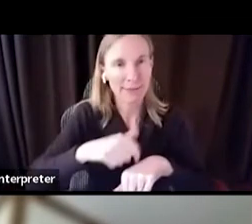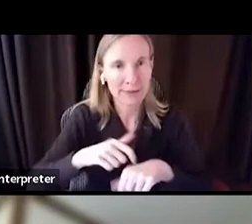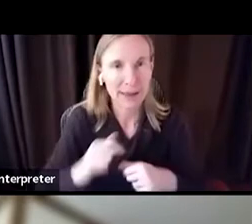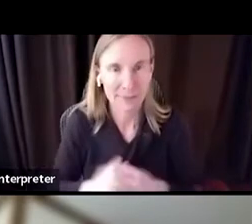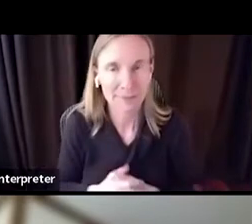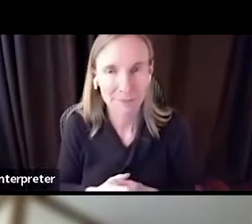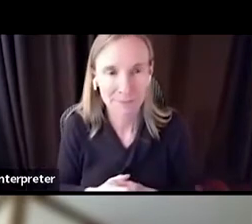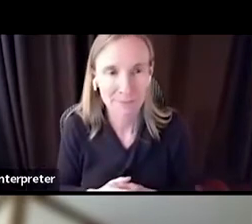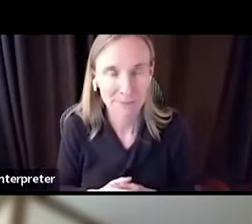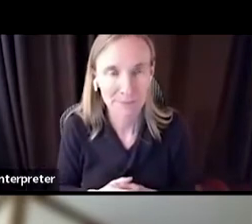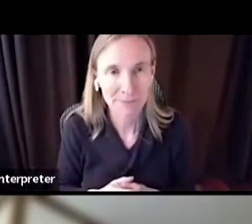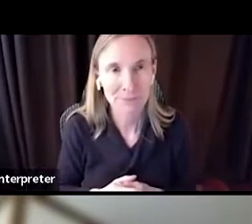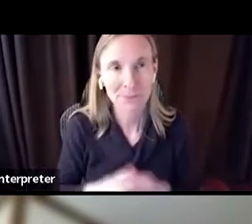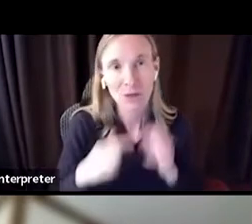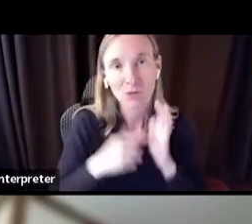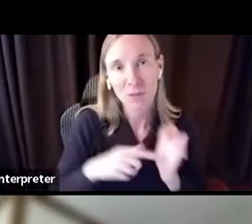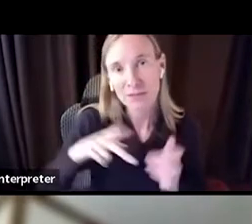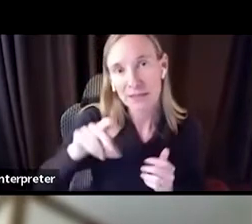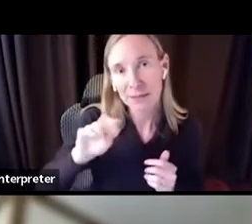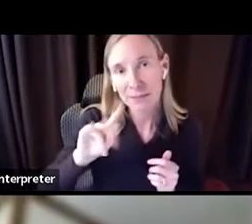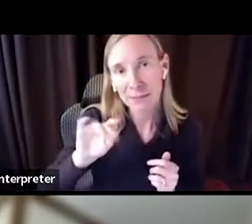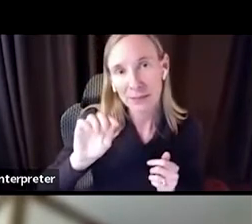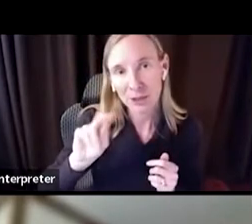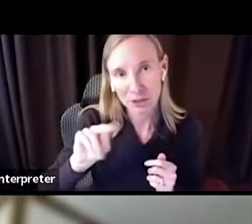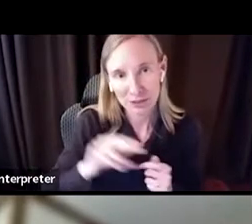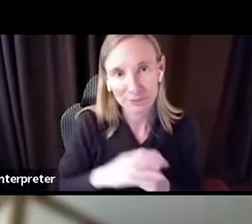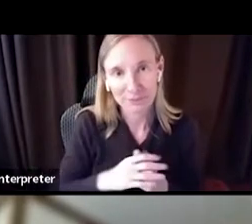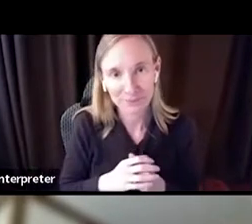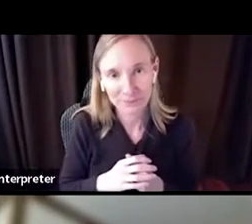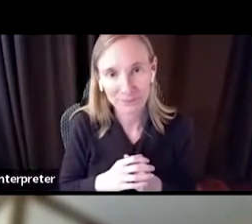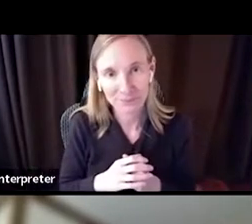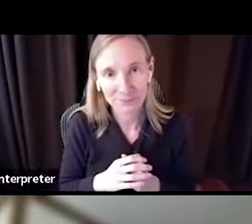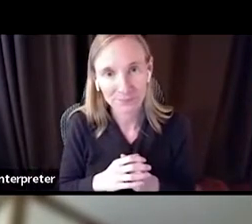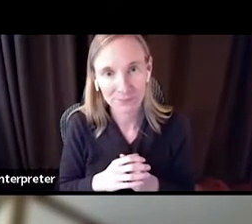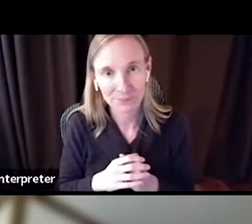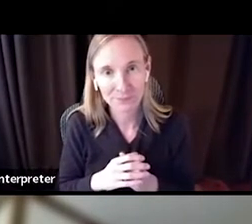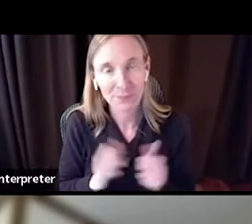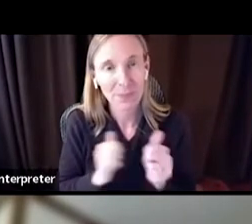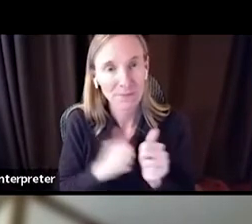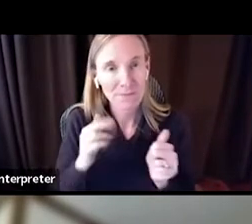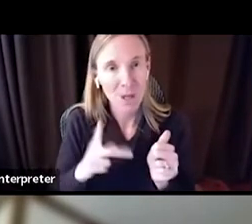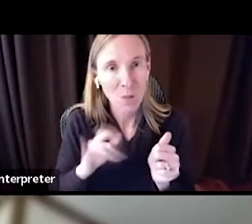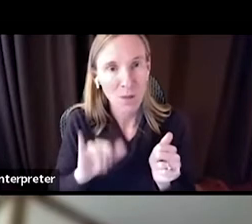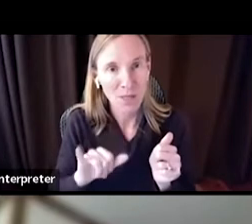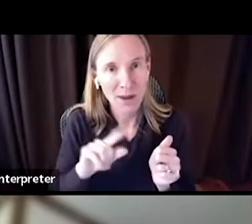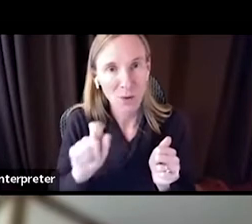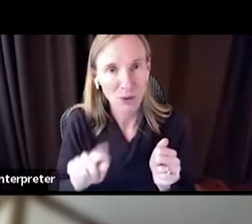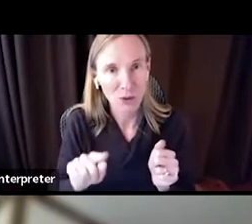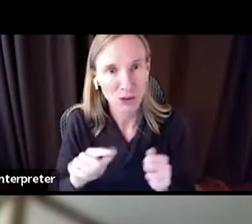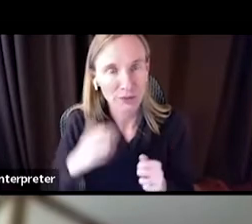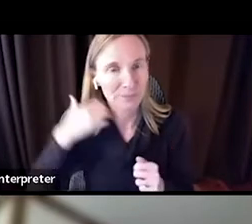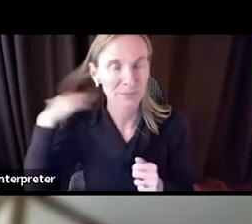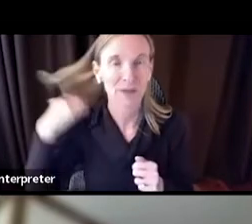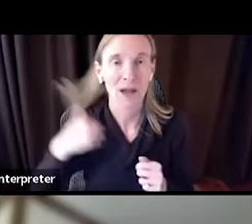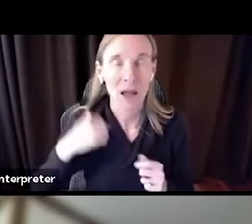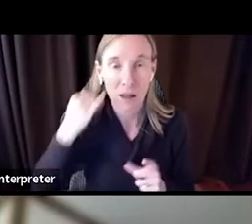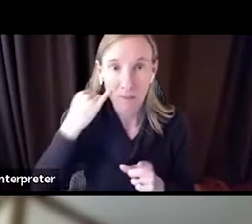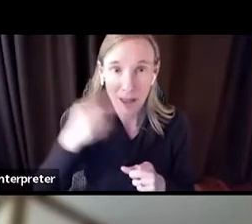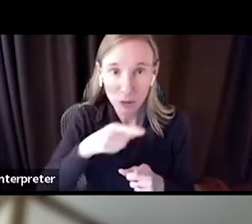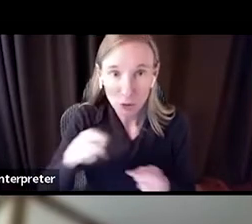Representative Peterson and then Representative Goldman. Yeah, just follow up on that. Thank you. Follow up on that. I imagine you will